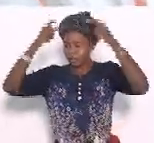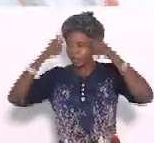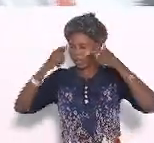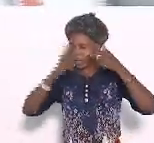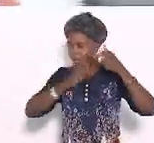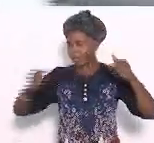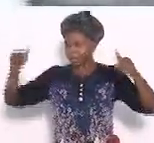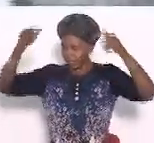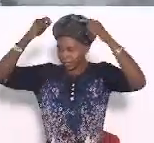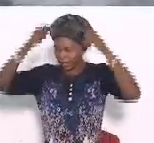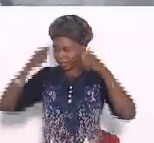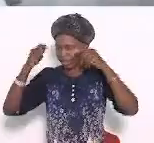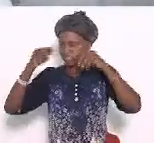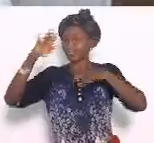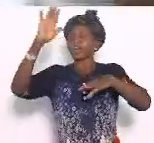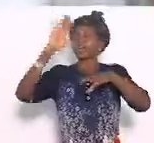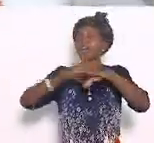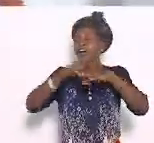will on